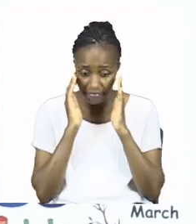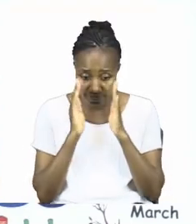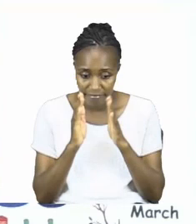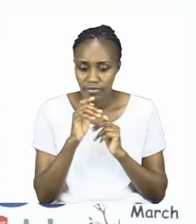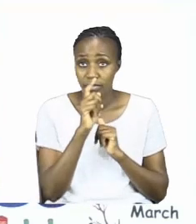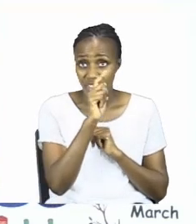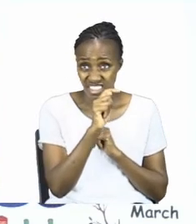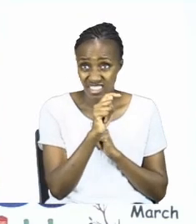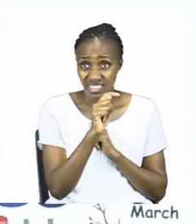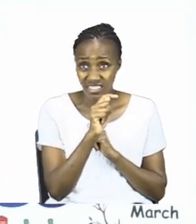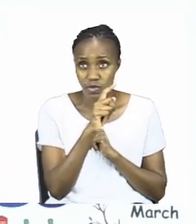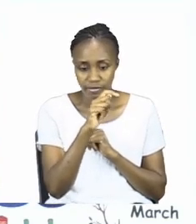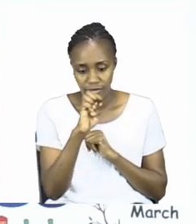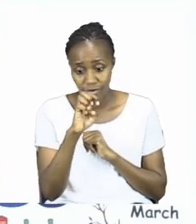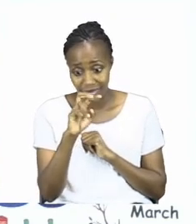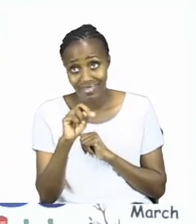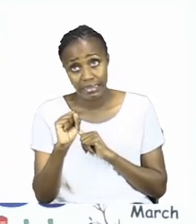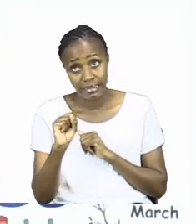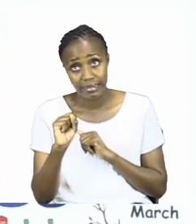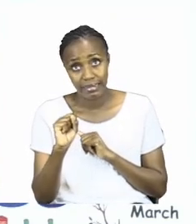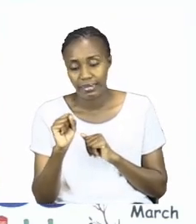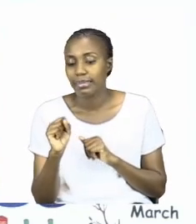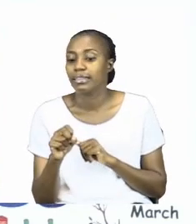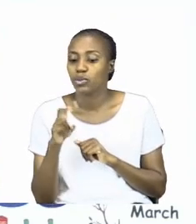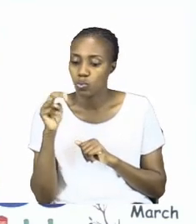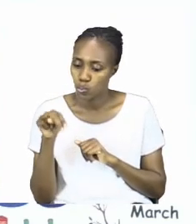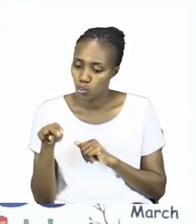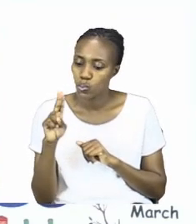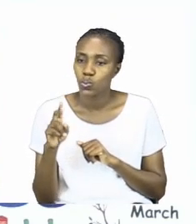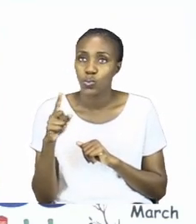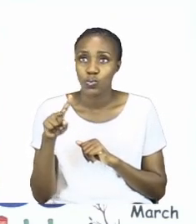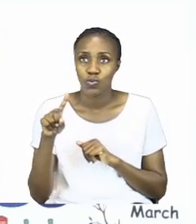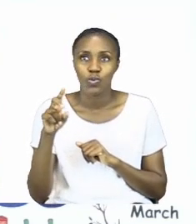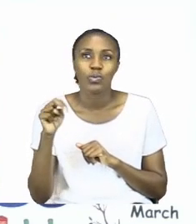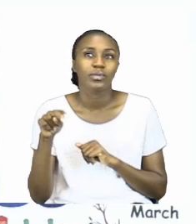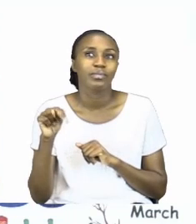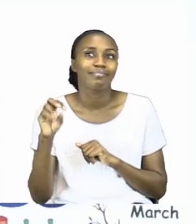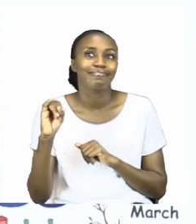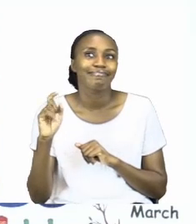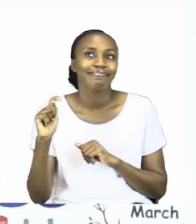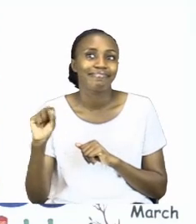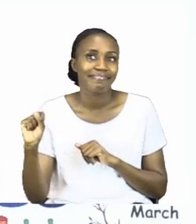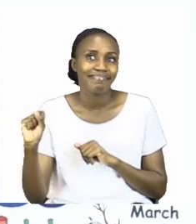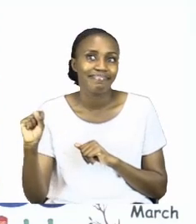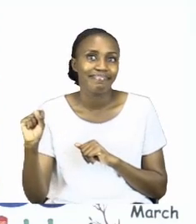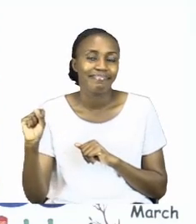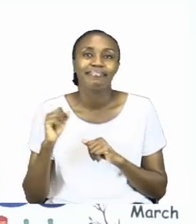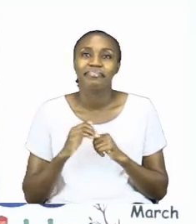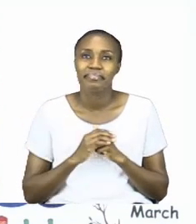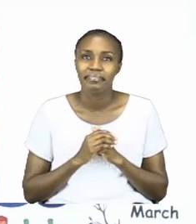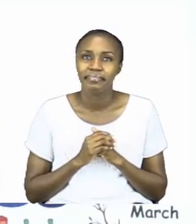a T on top. Very good. And then for Mrs.